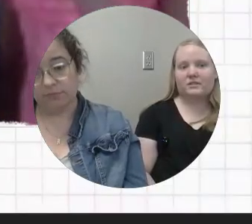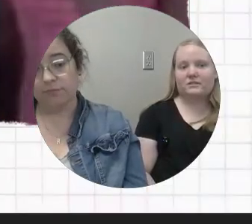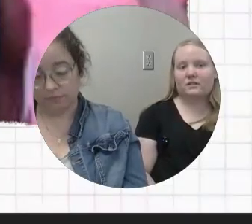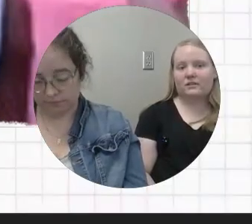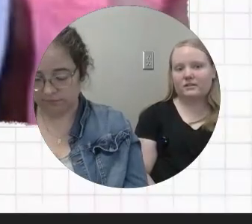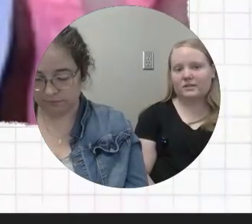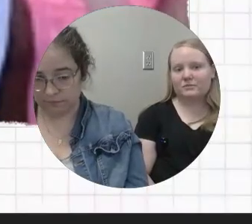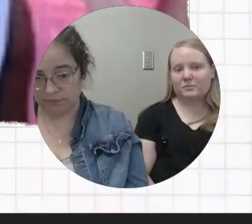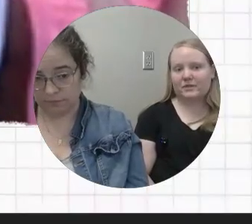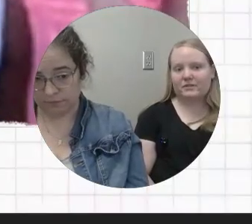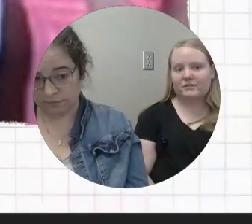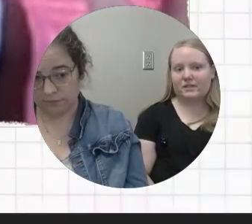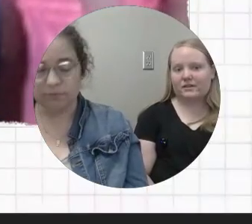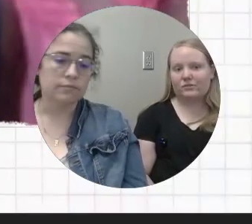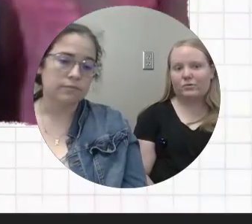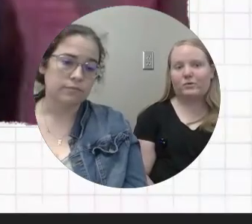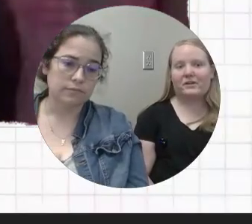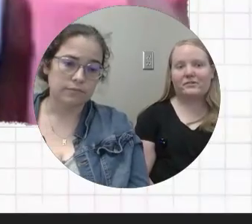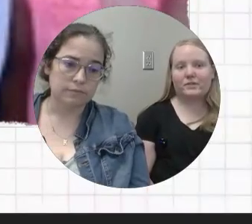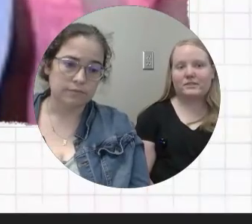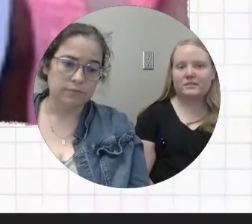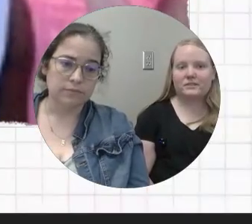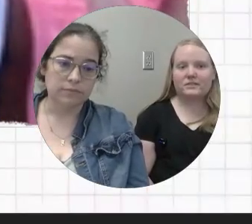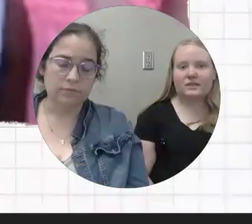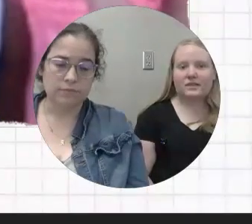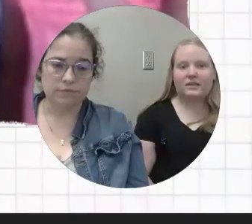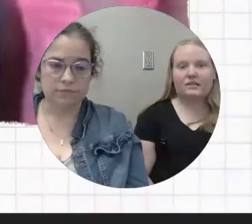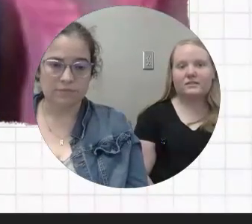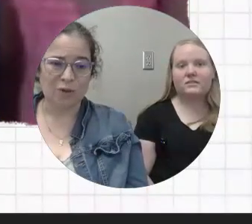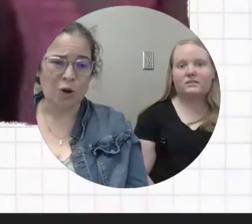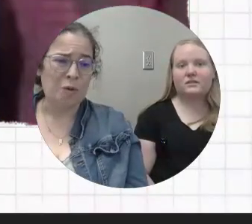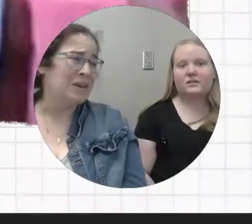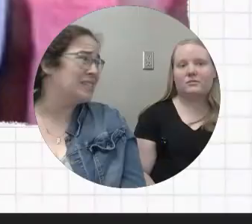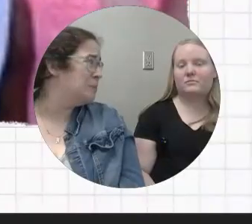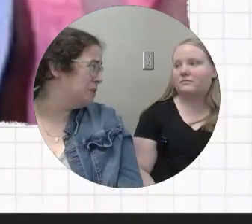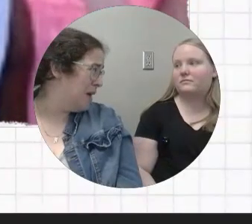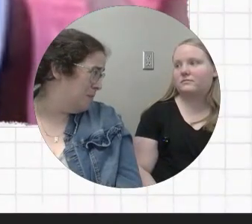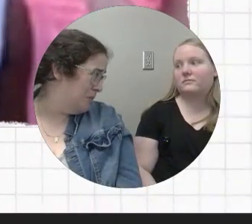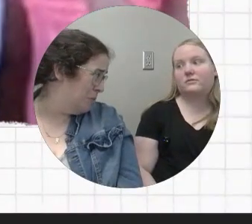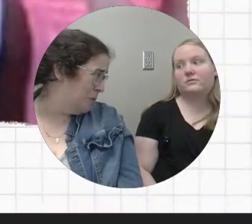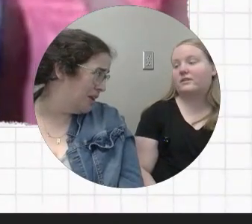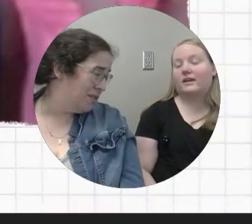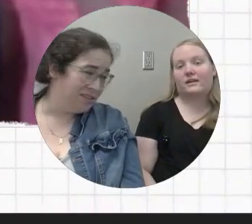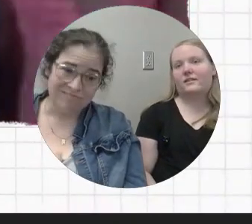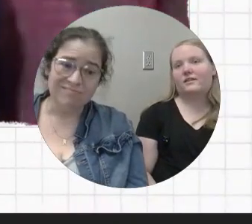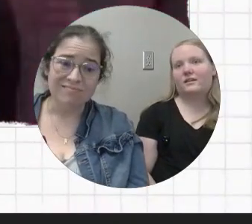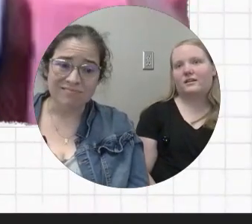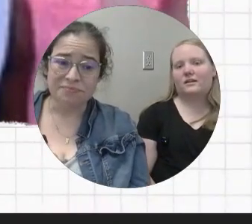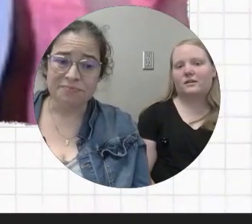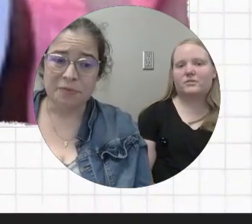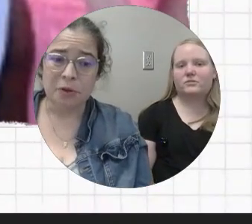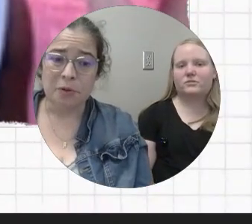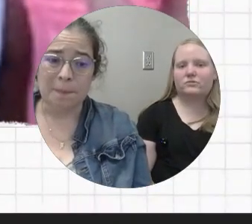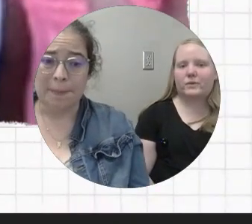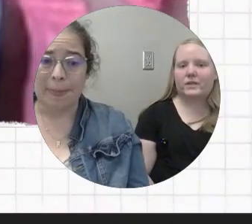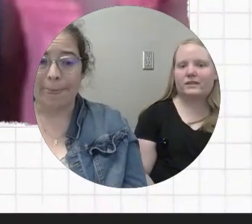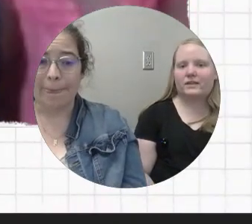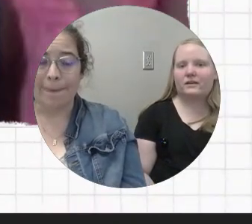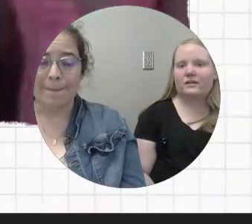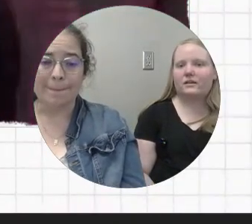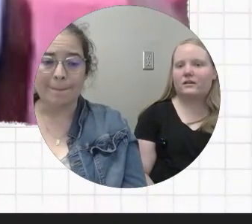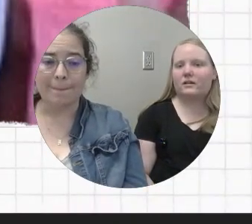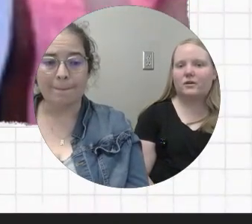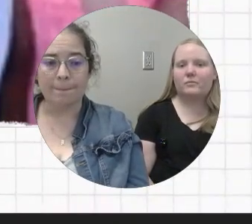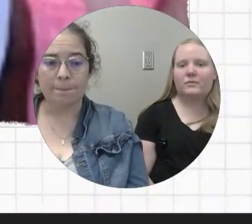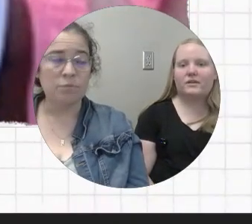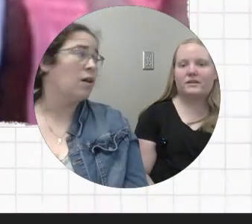So repeating what peers said is a huge one, because a lot of times our peers have quieter voices or maybe a speech